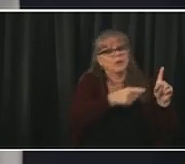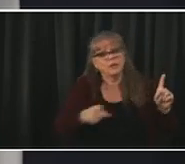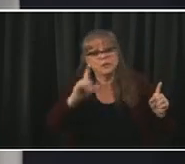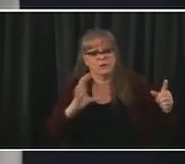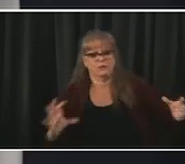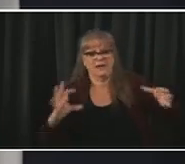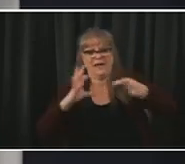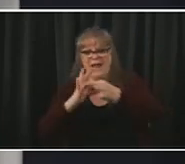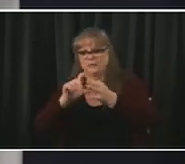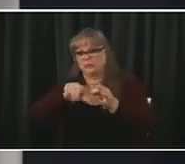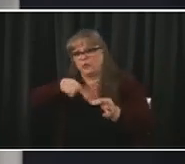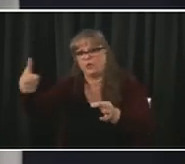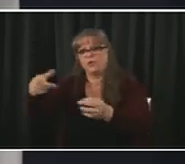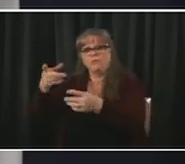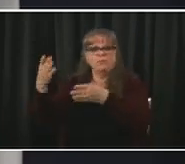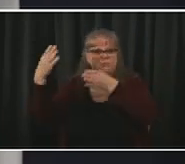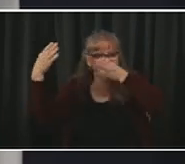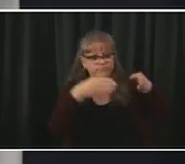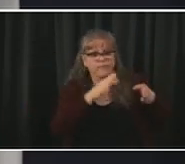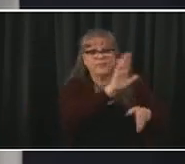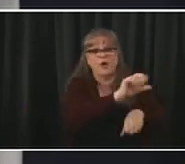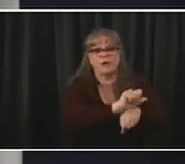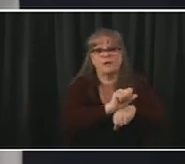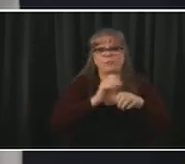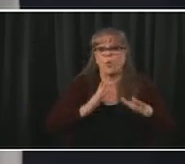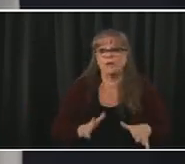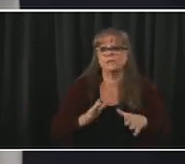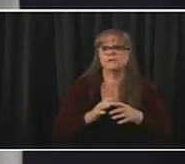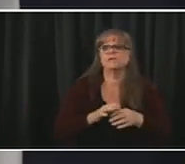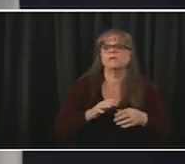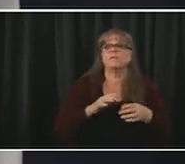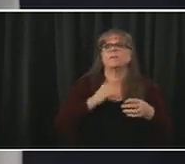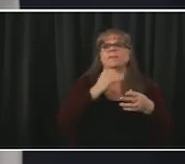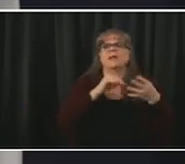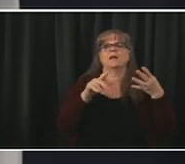further, in just a few weeks, bus drivers,